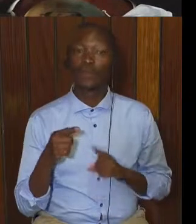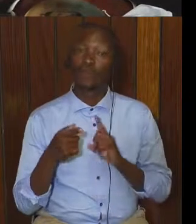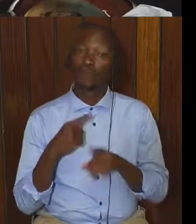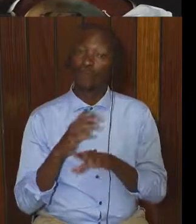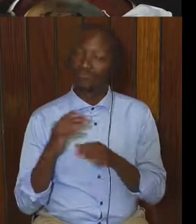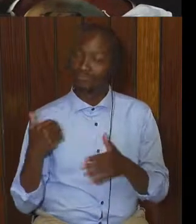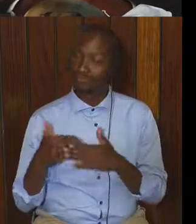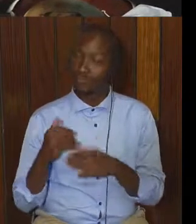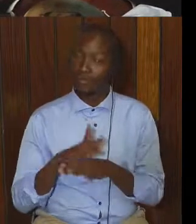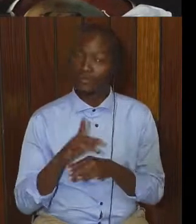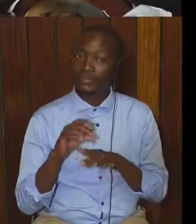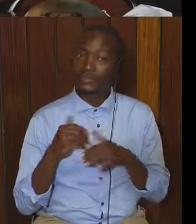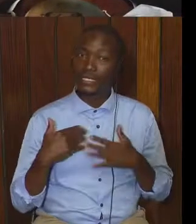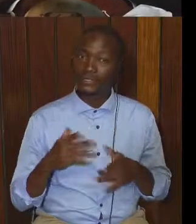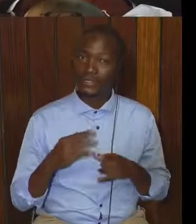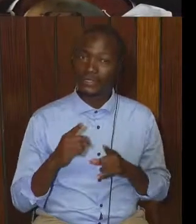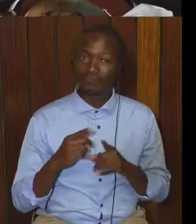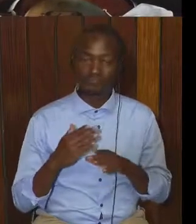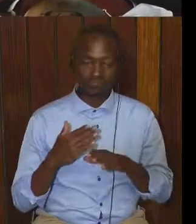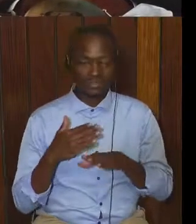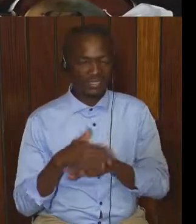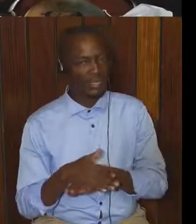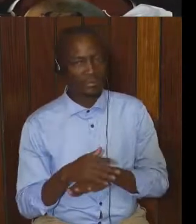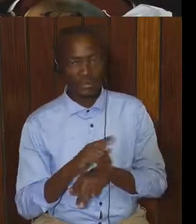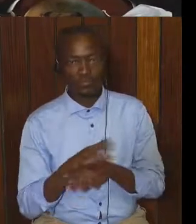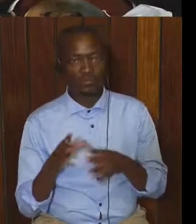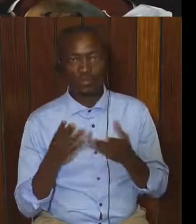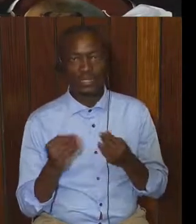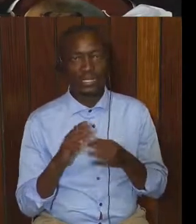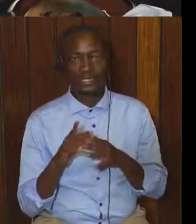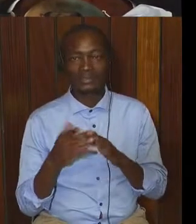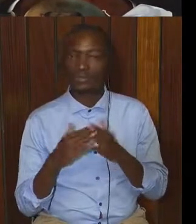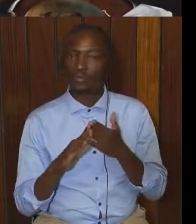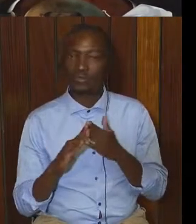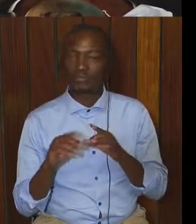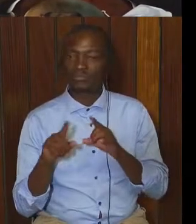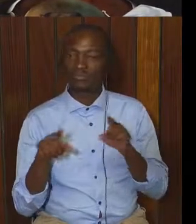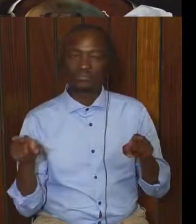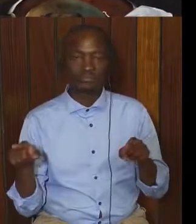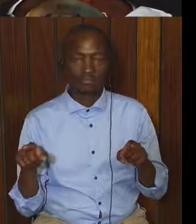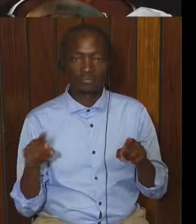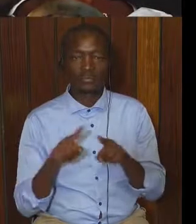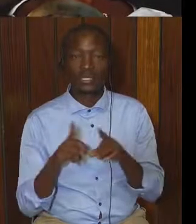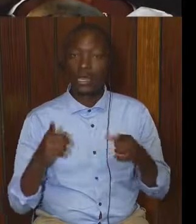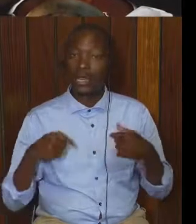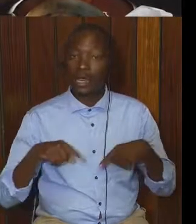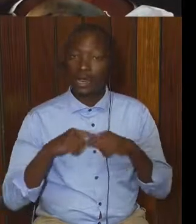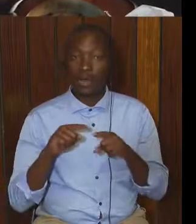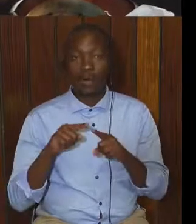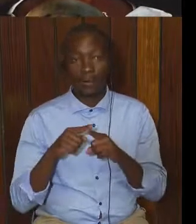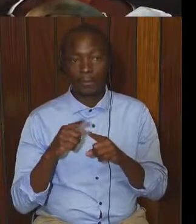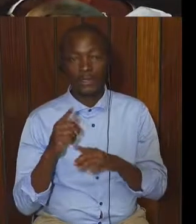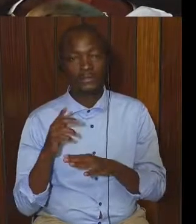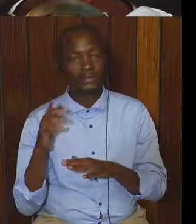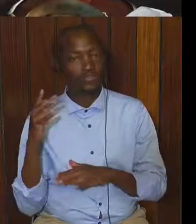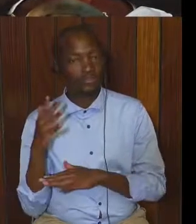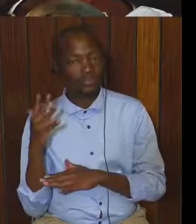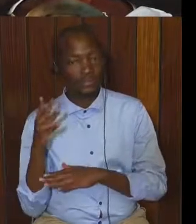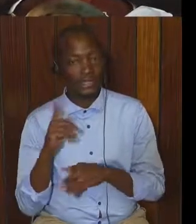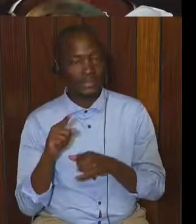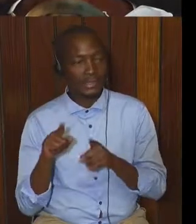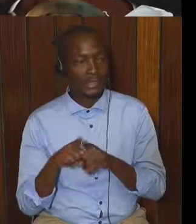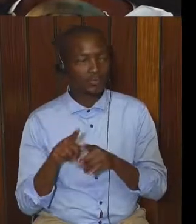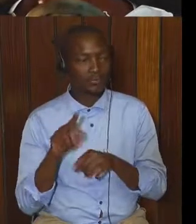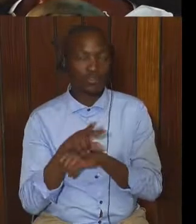we haven't had any disruption from the community. Our point as we presented during the